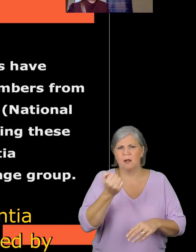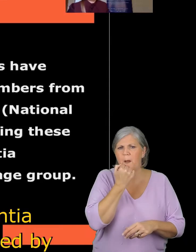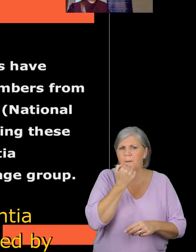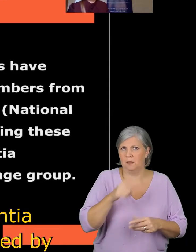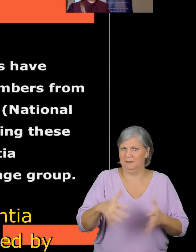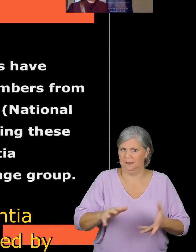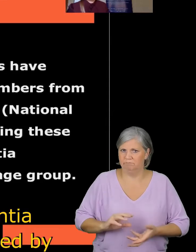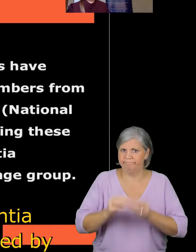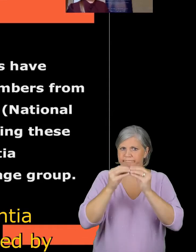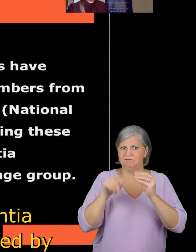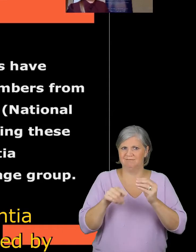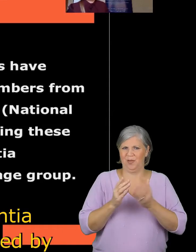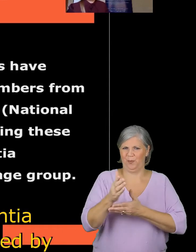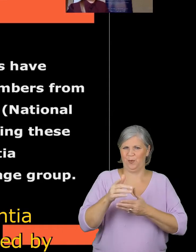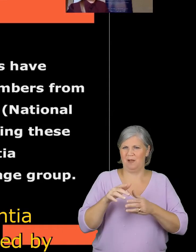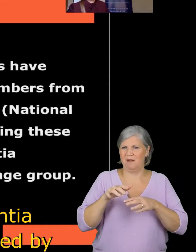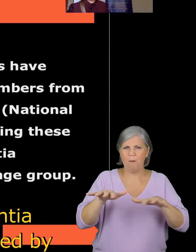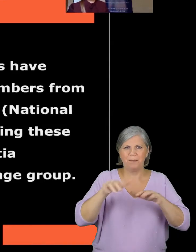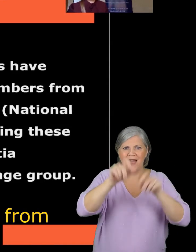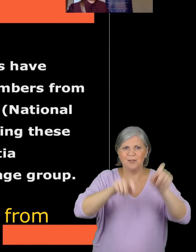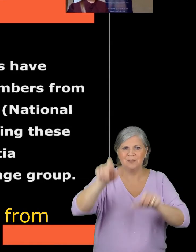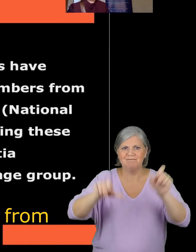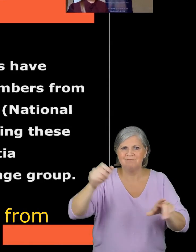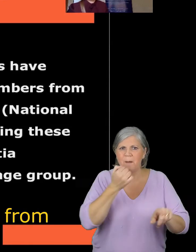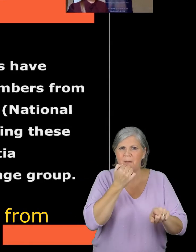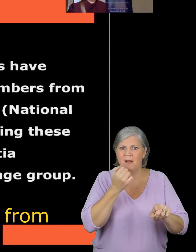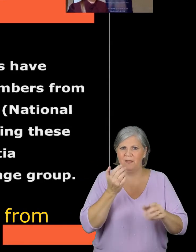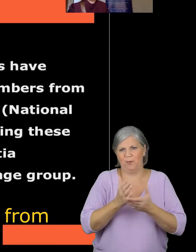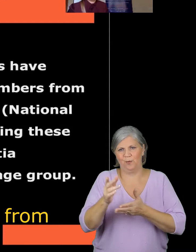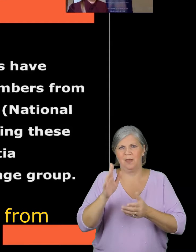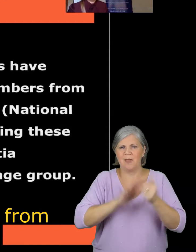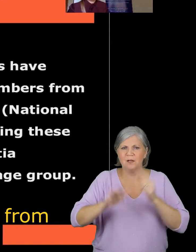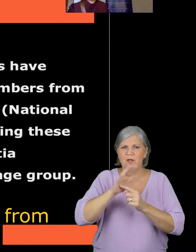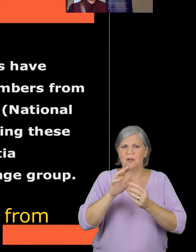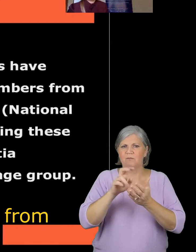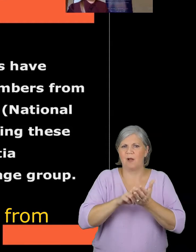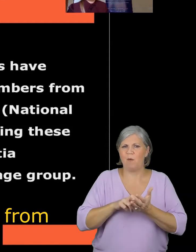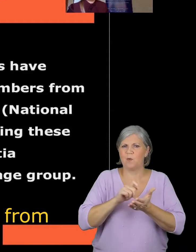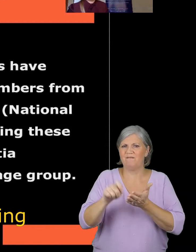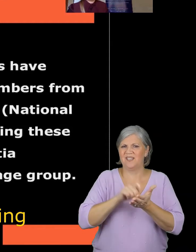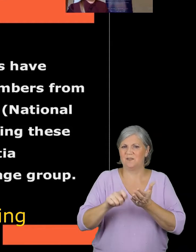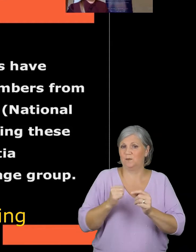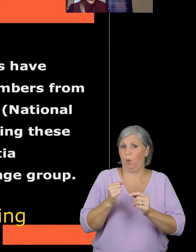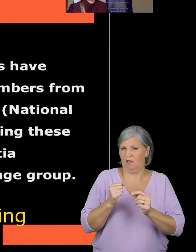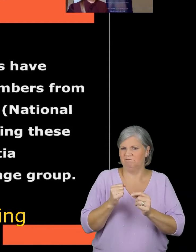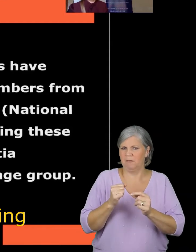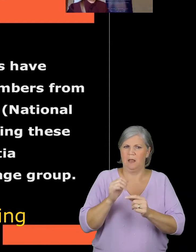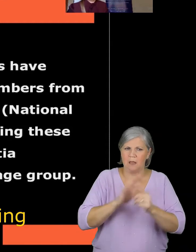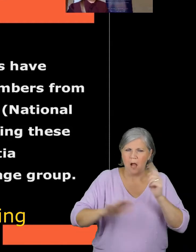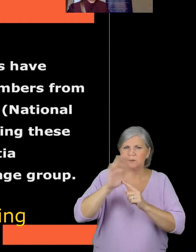Alzheimer's Scotland dementia numbers have been produced by taking population numbers from the National Records Office of